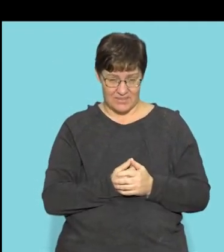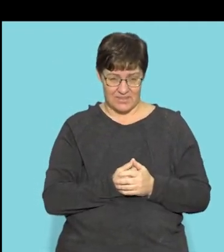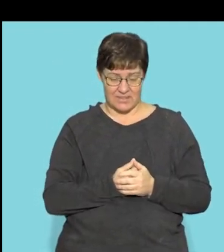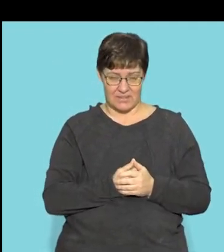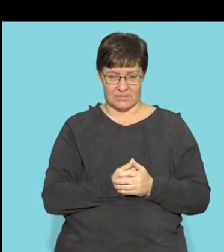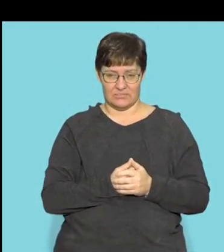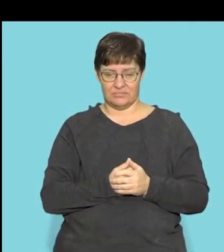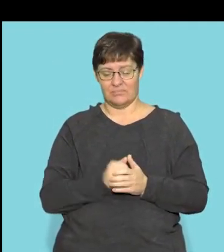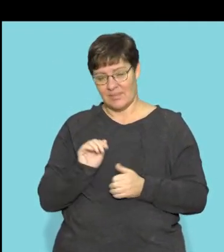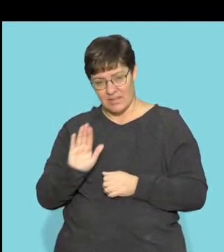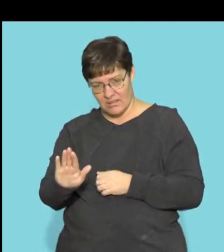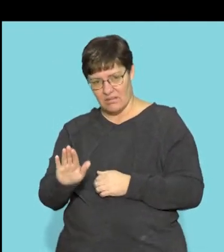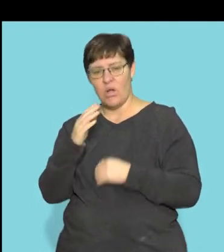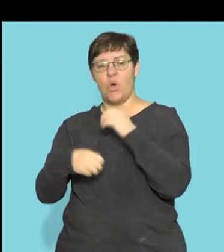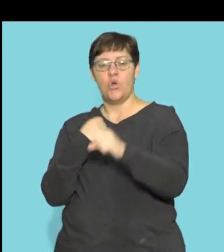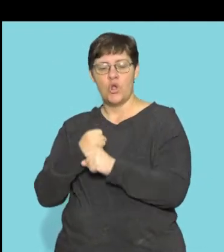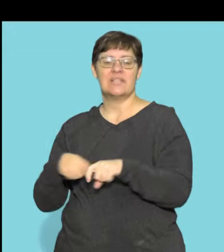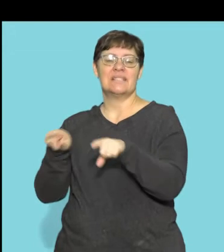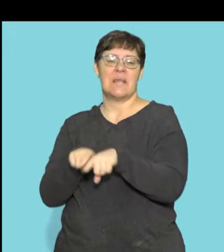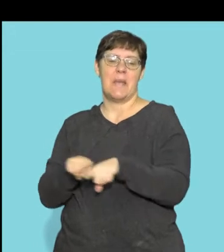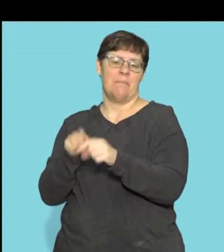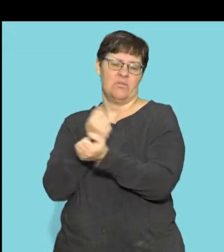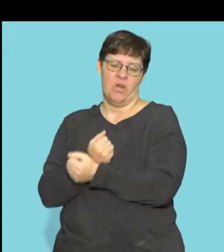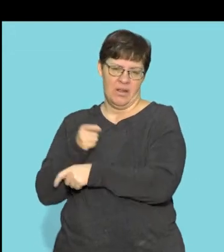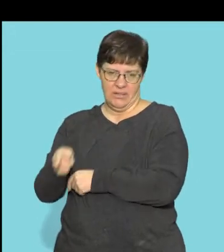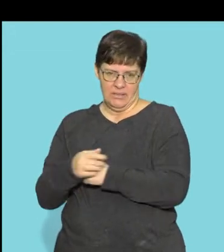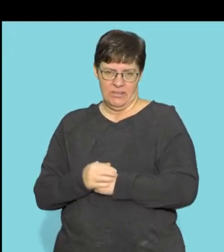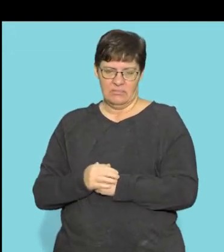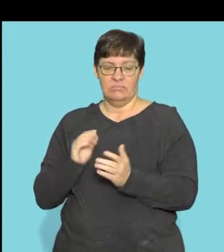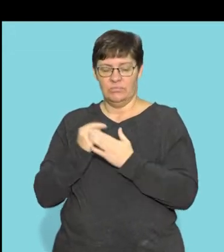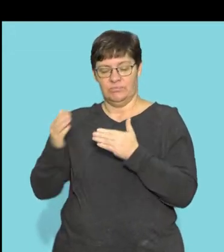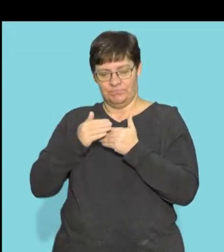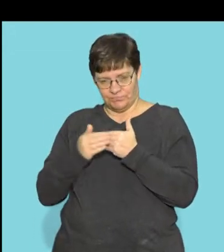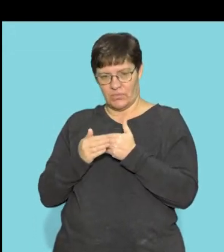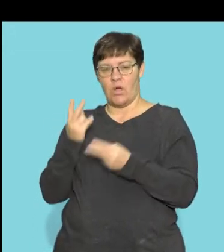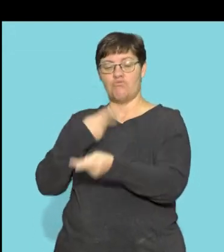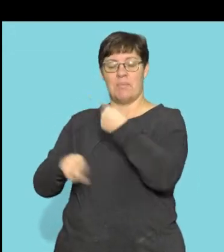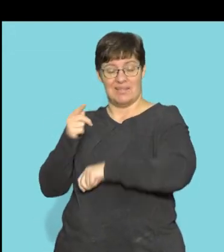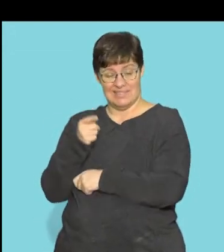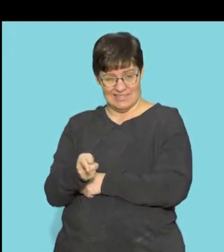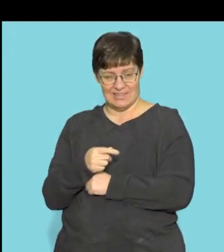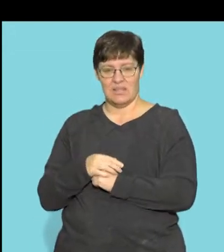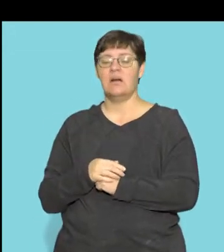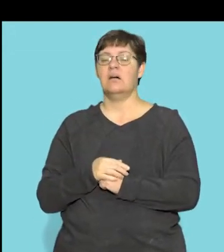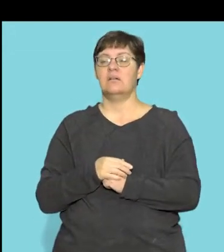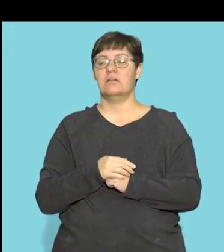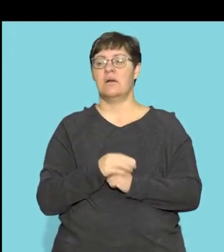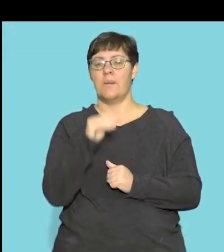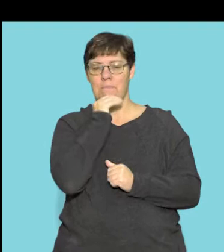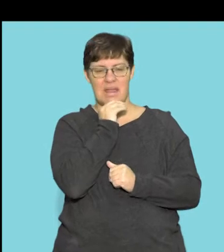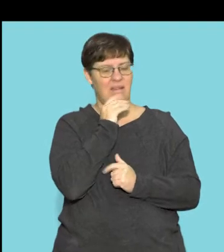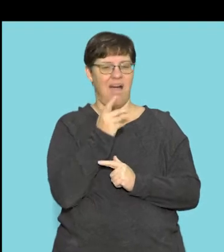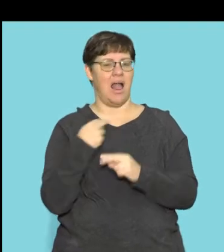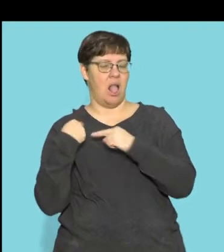it's the years are not the same with the truck. Closer to the time you want to replace it, you might find that it's